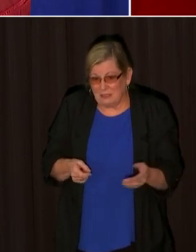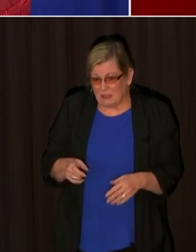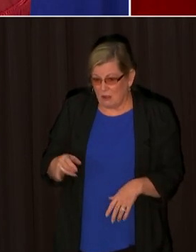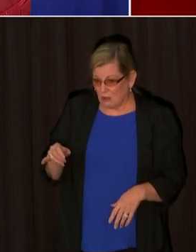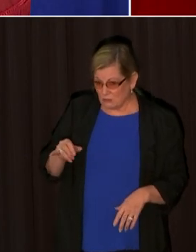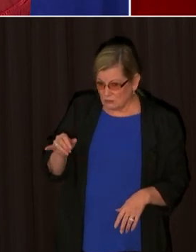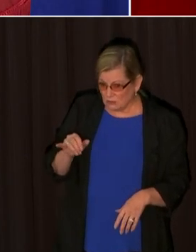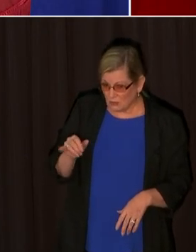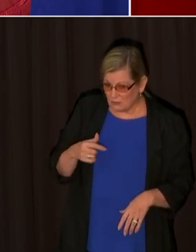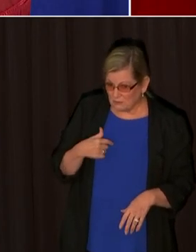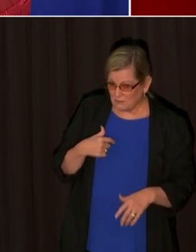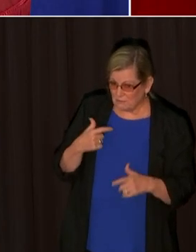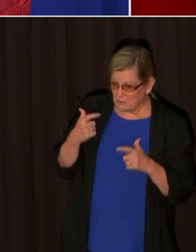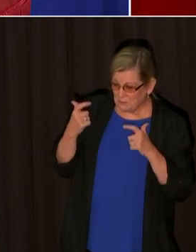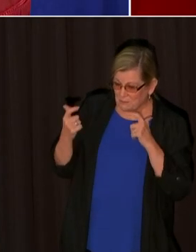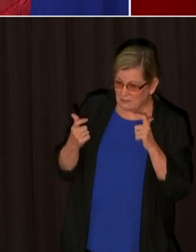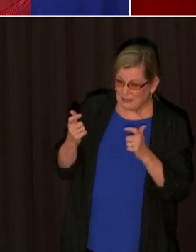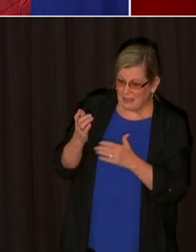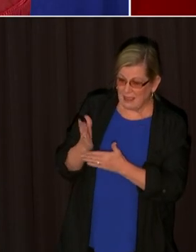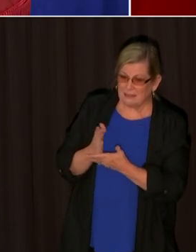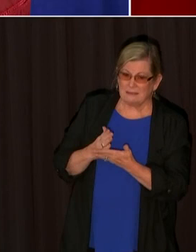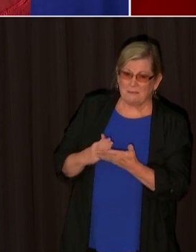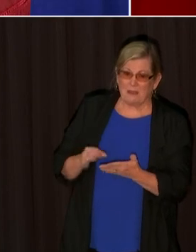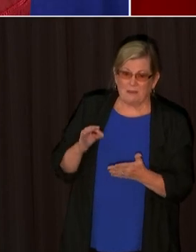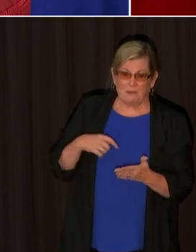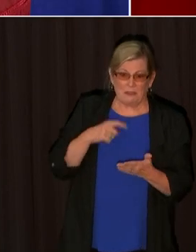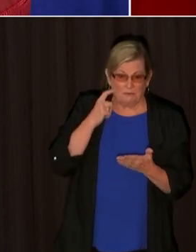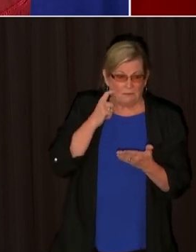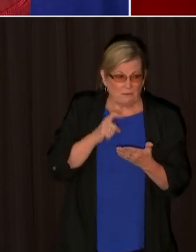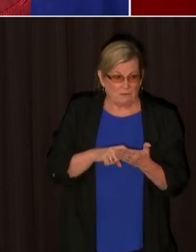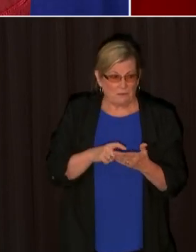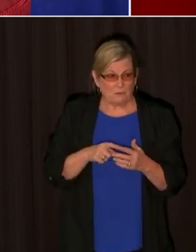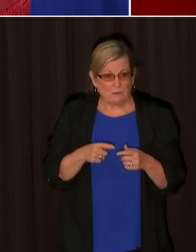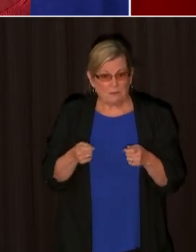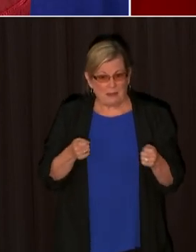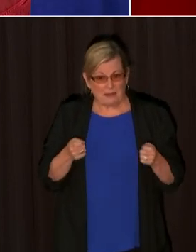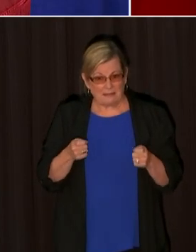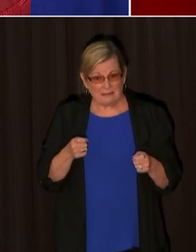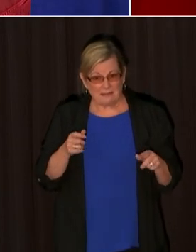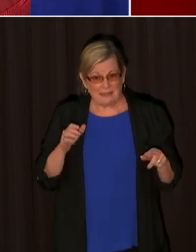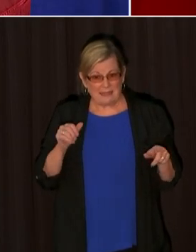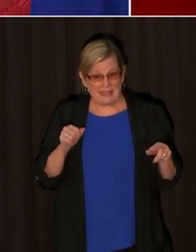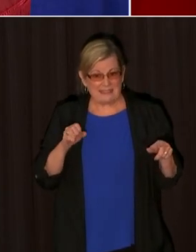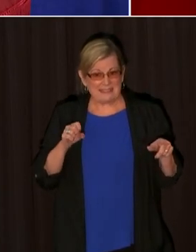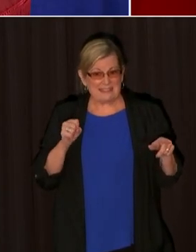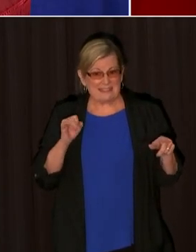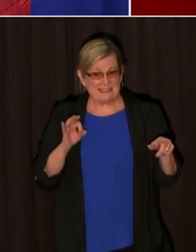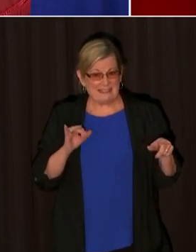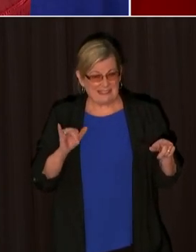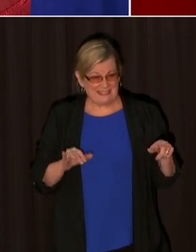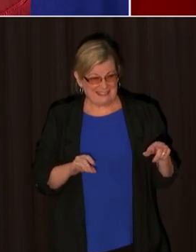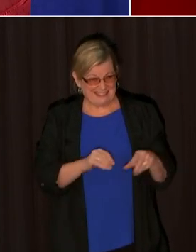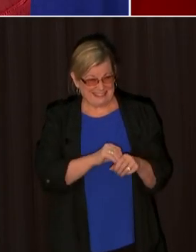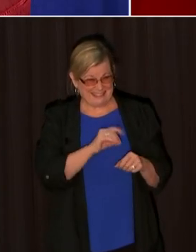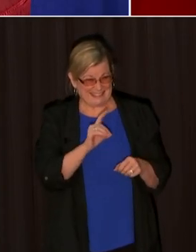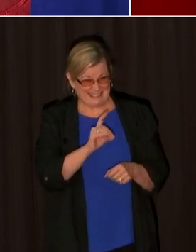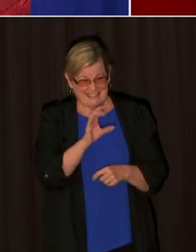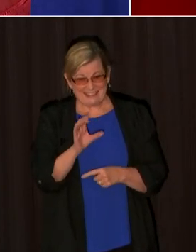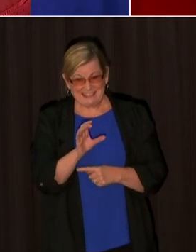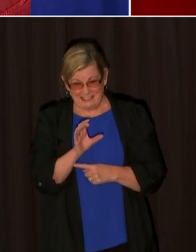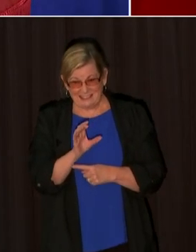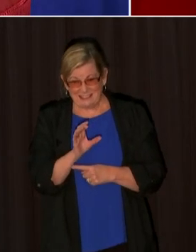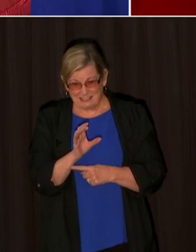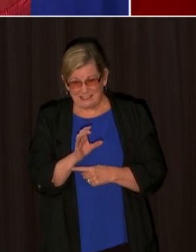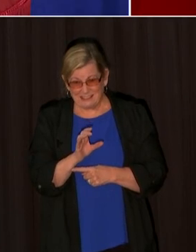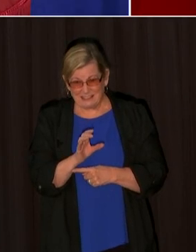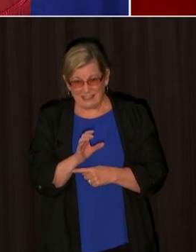big aspect, we think, of managing cases in the district is that everybody's not coming back to work